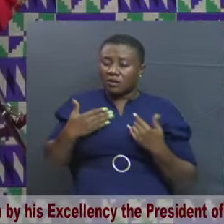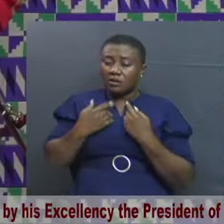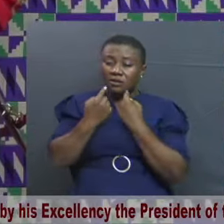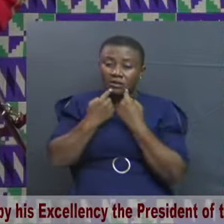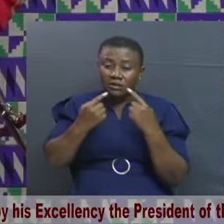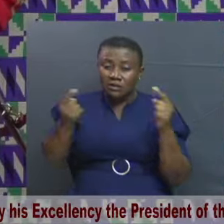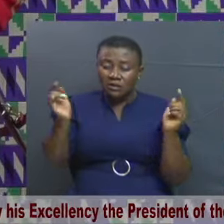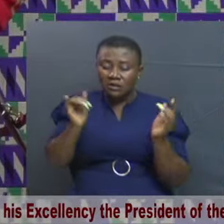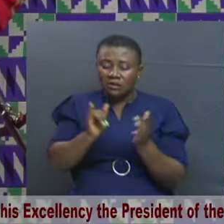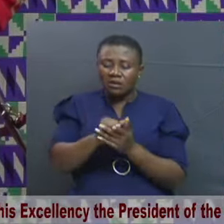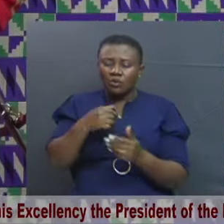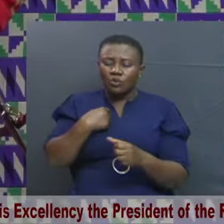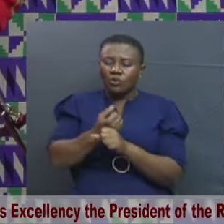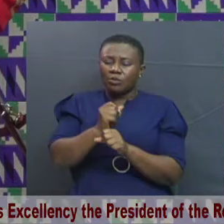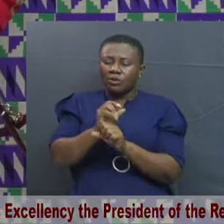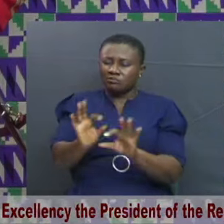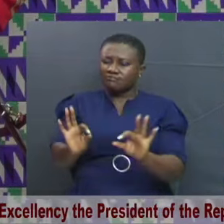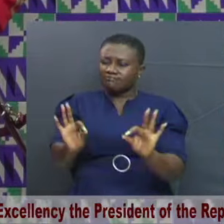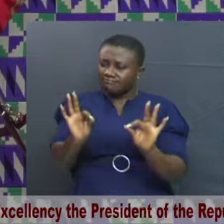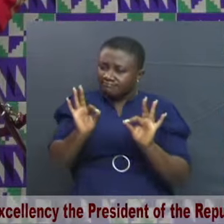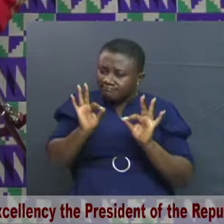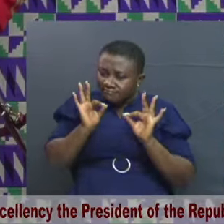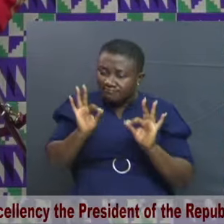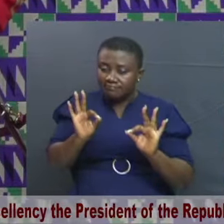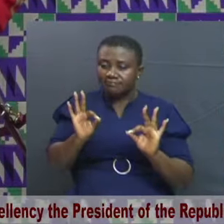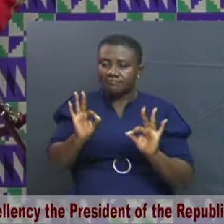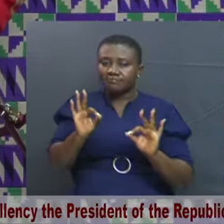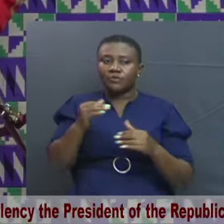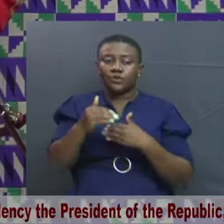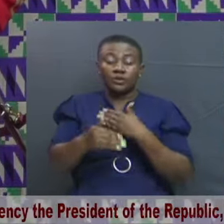have made significant progress